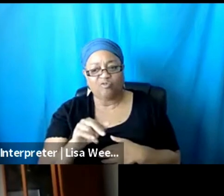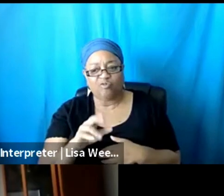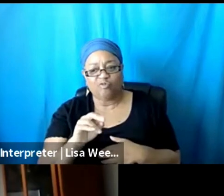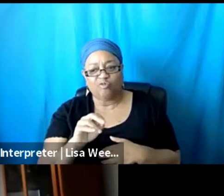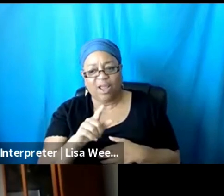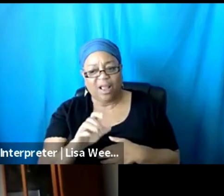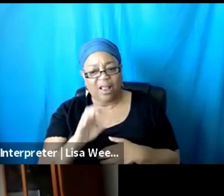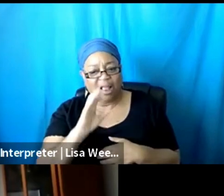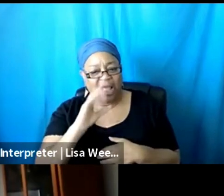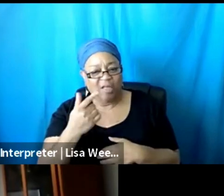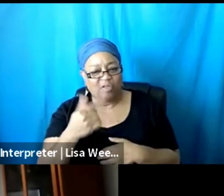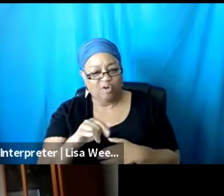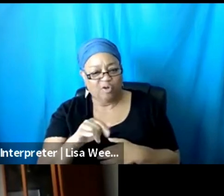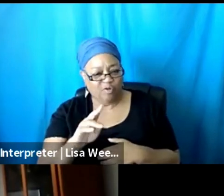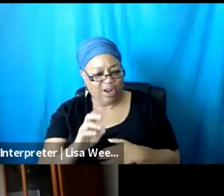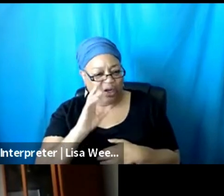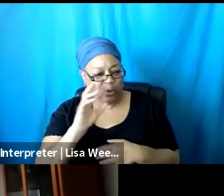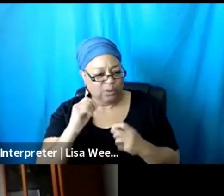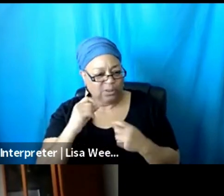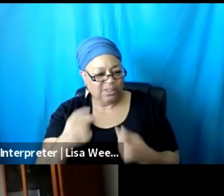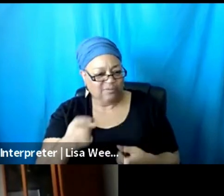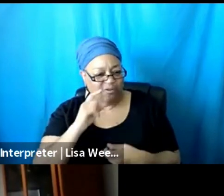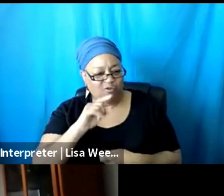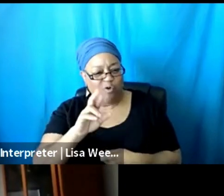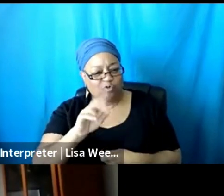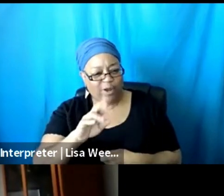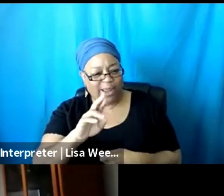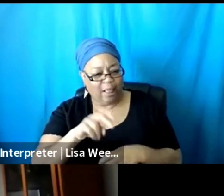that was given for rail capability in the US.